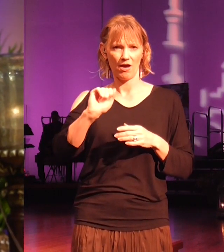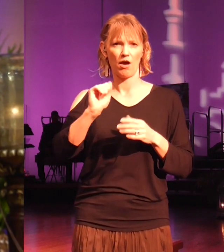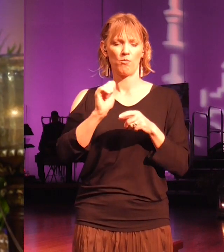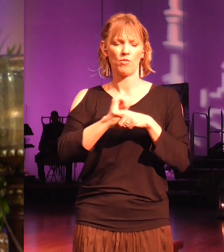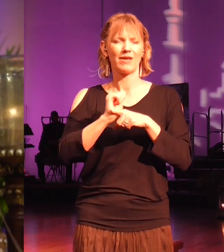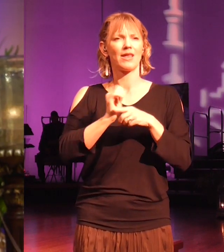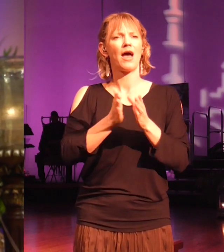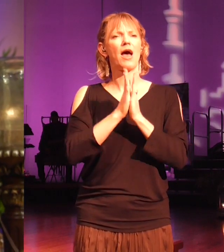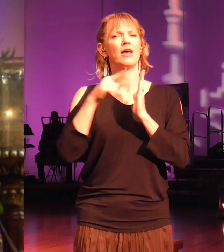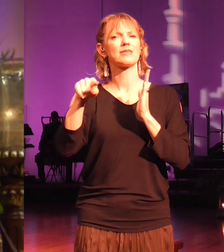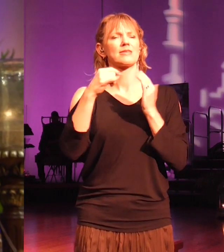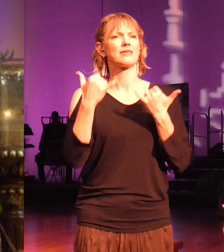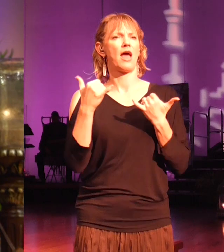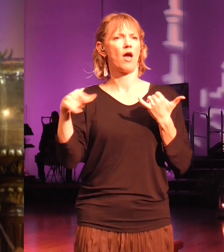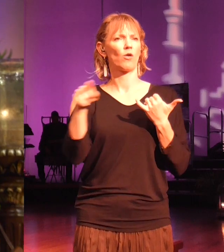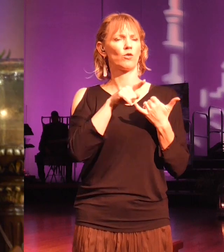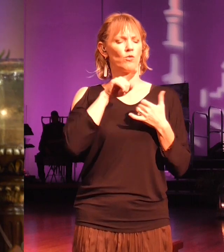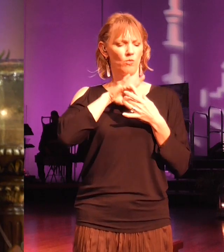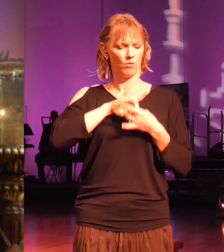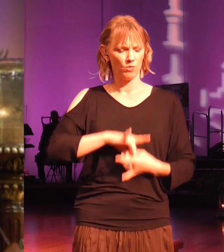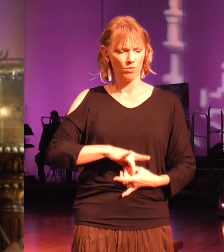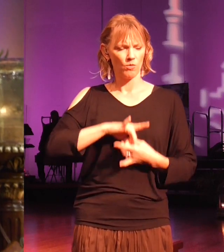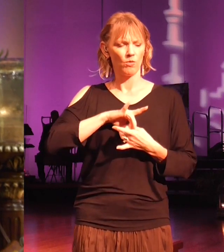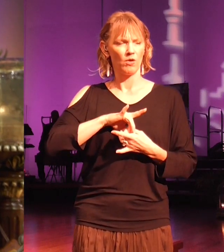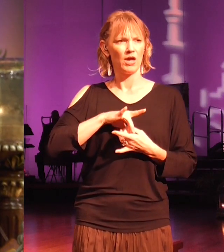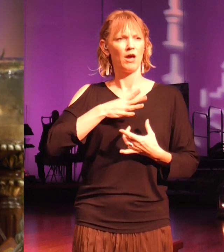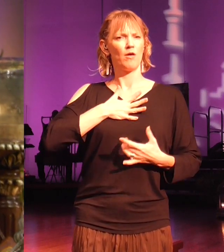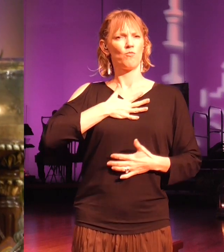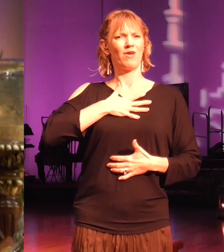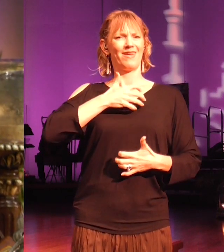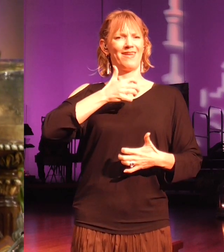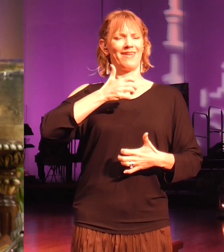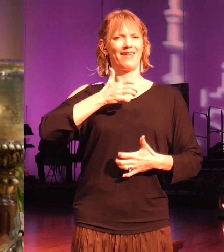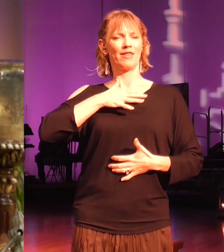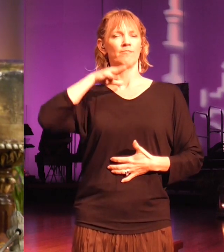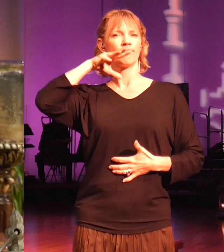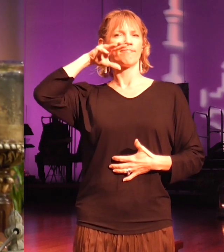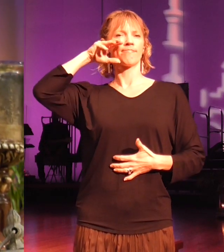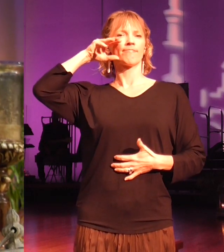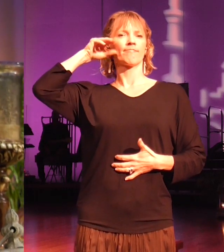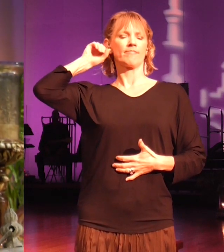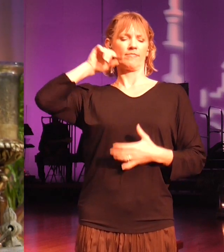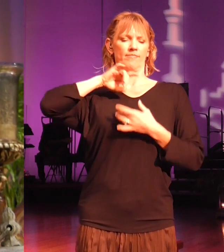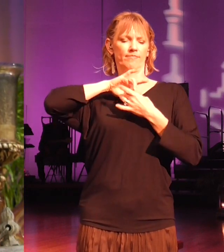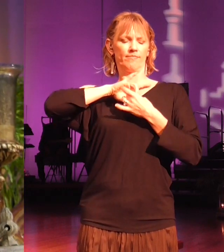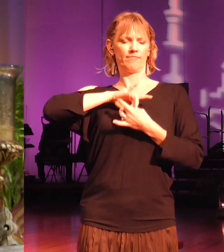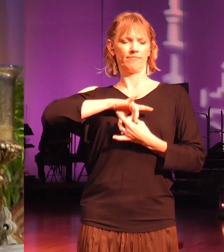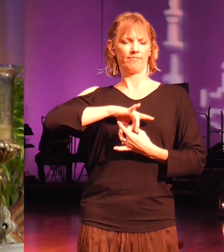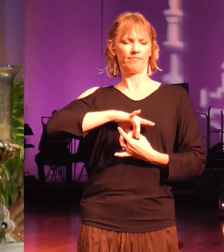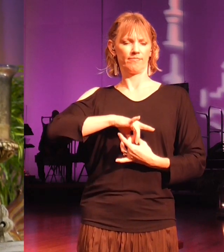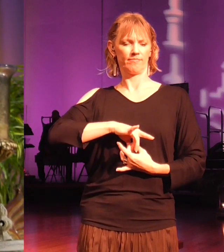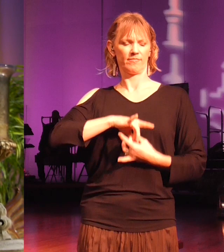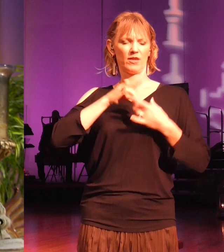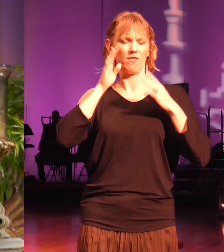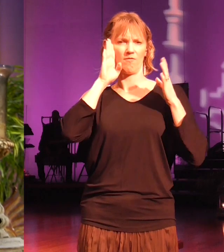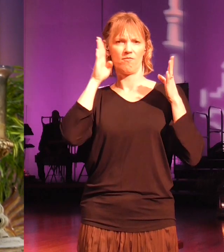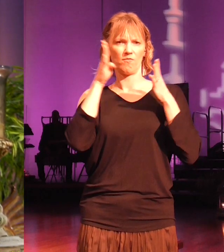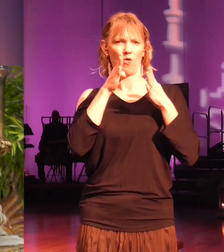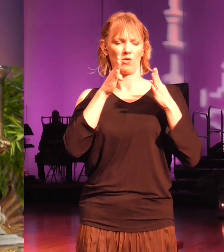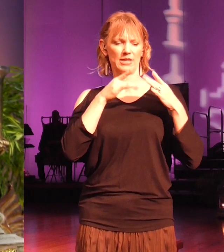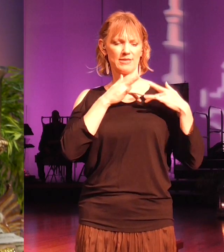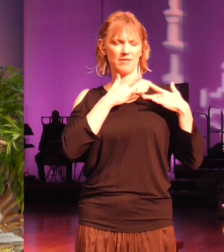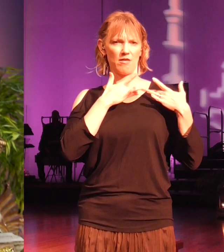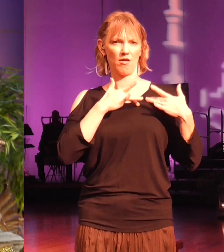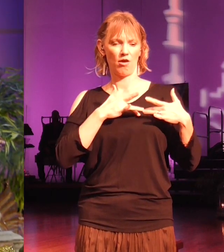now and take another deep breath, centering your attention in your heart. And as